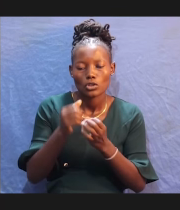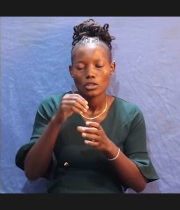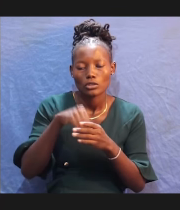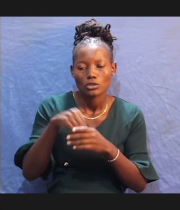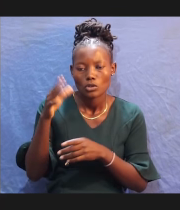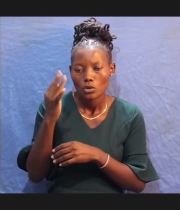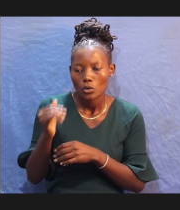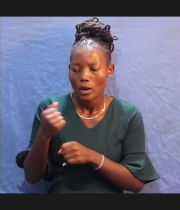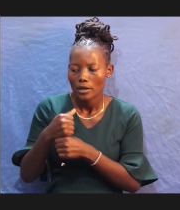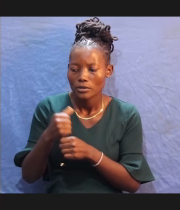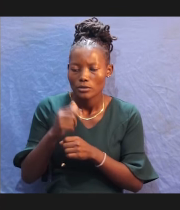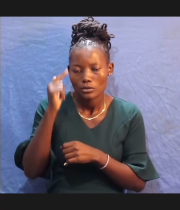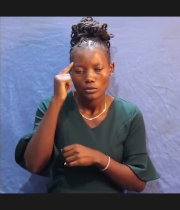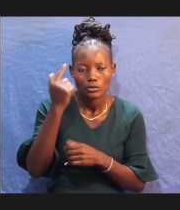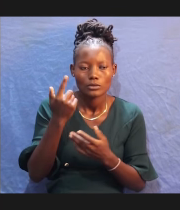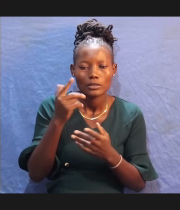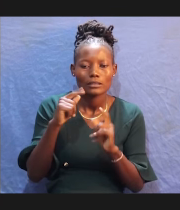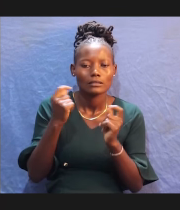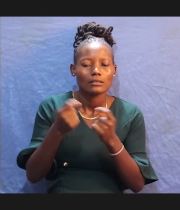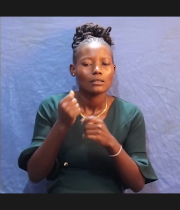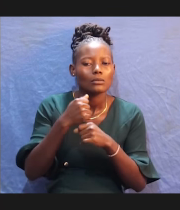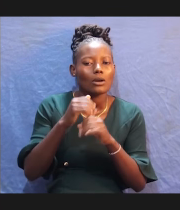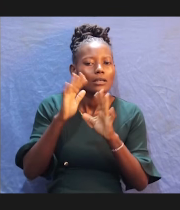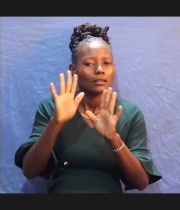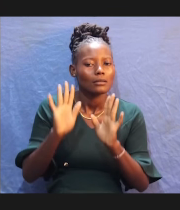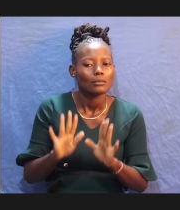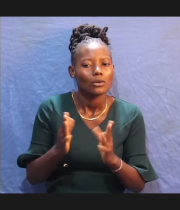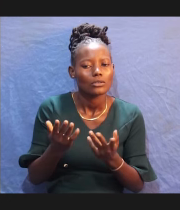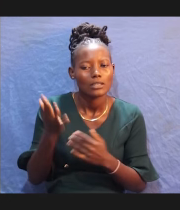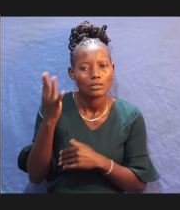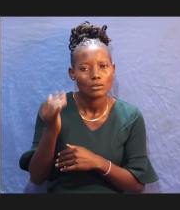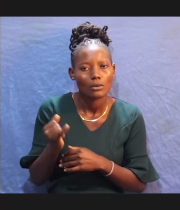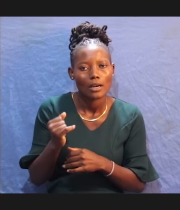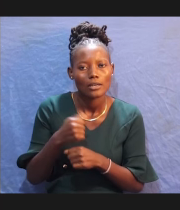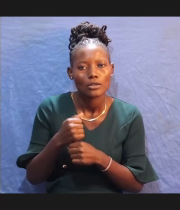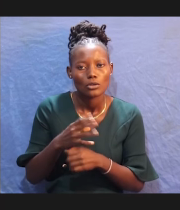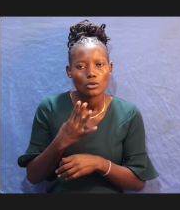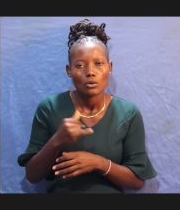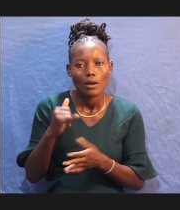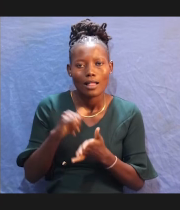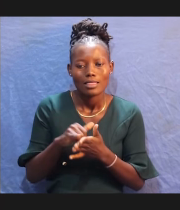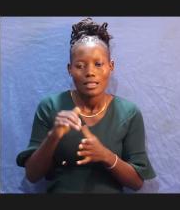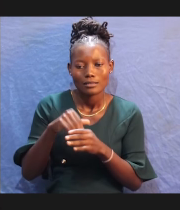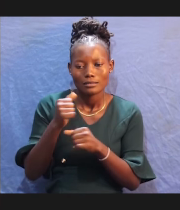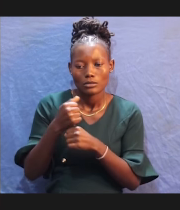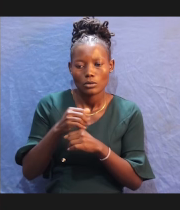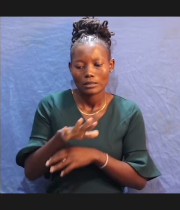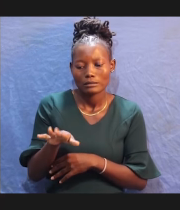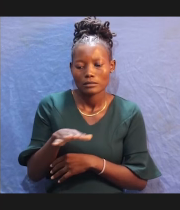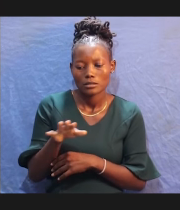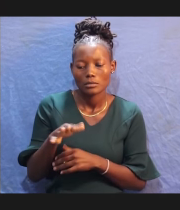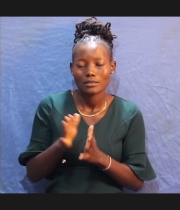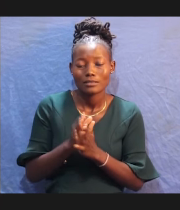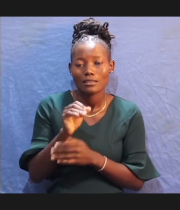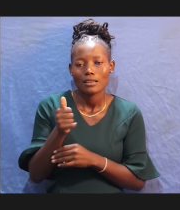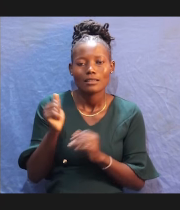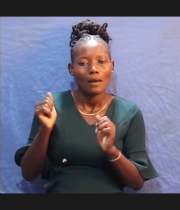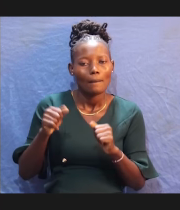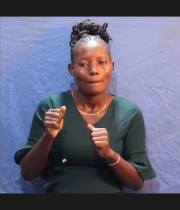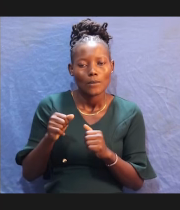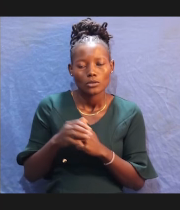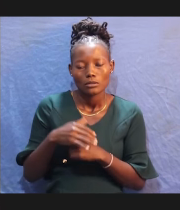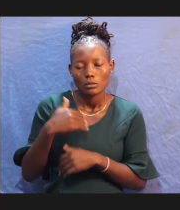teamwork is important for employability? Why do you think you need that in a working space, and so on? So you can